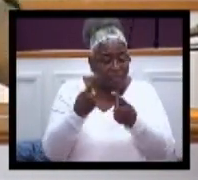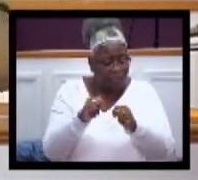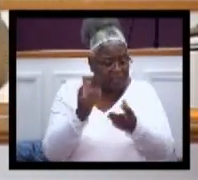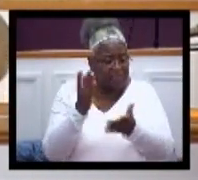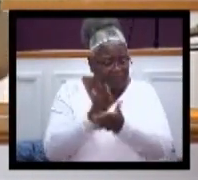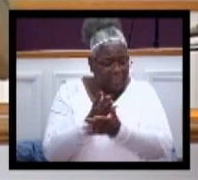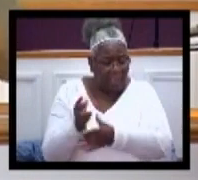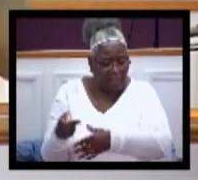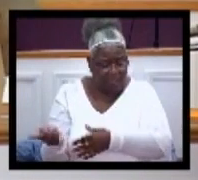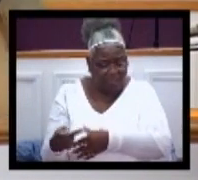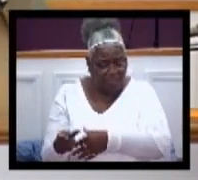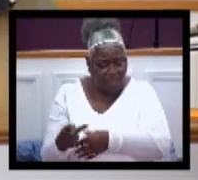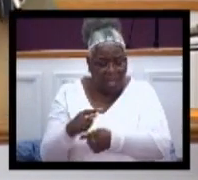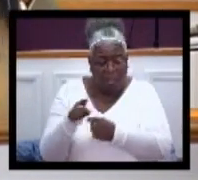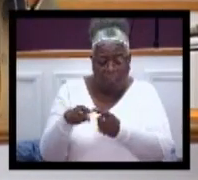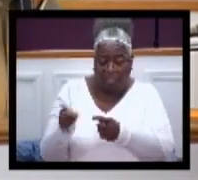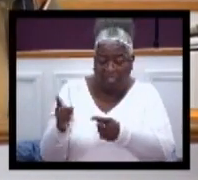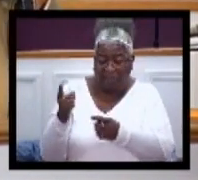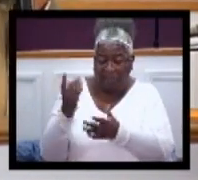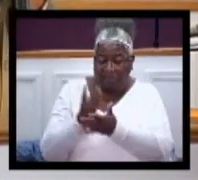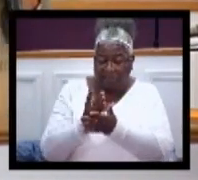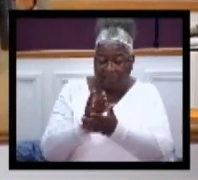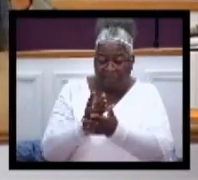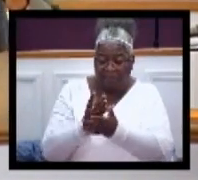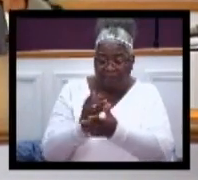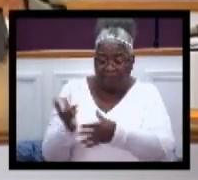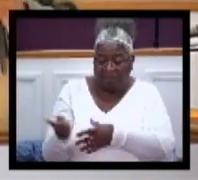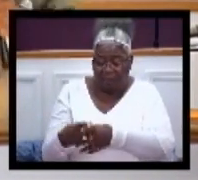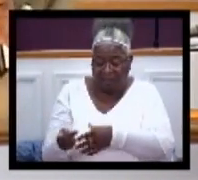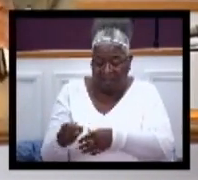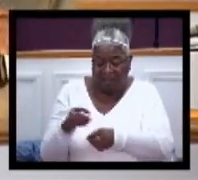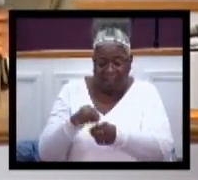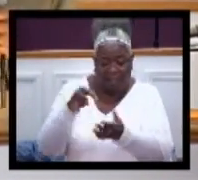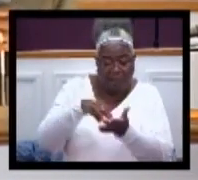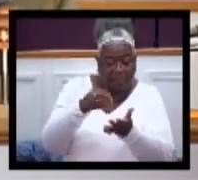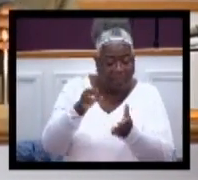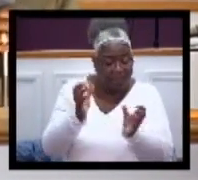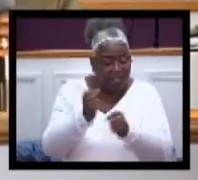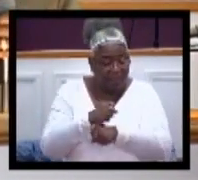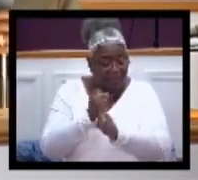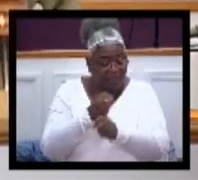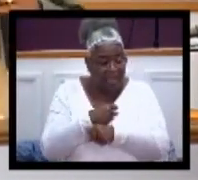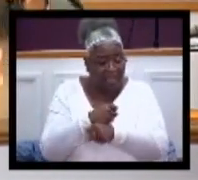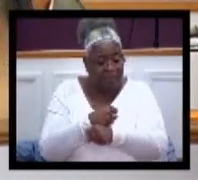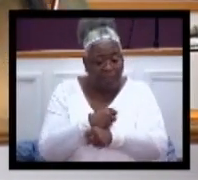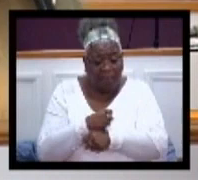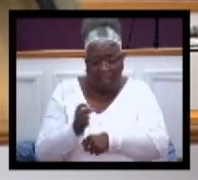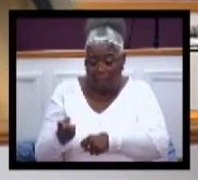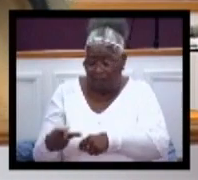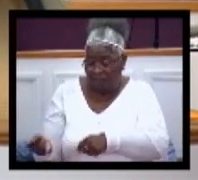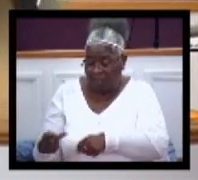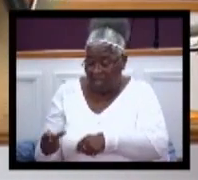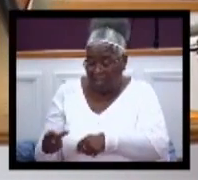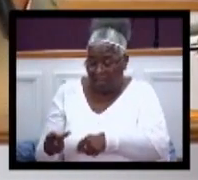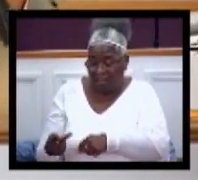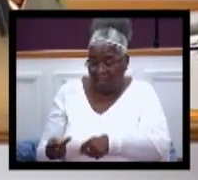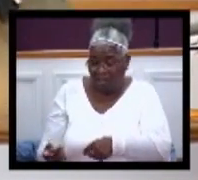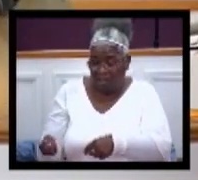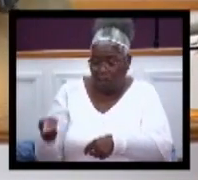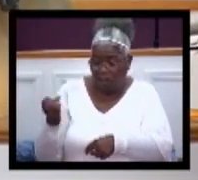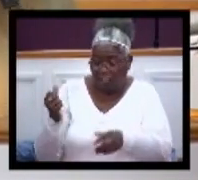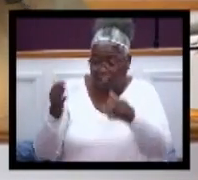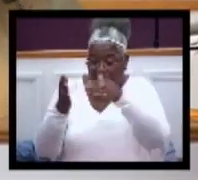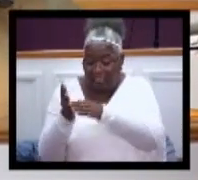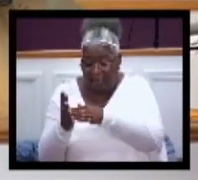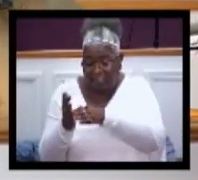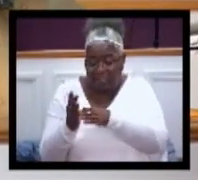them. And when he attempted to stop them in the midst of the fight, they rose up against